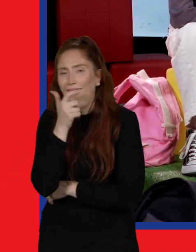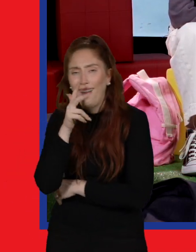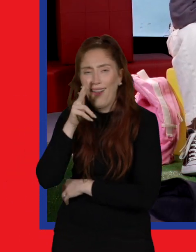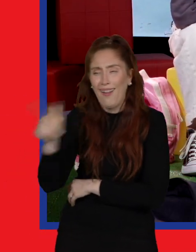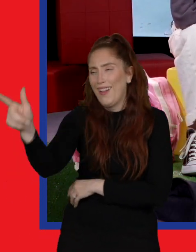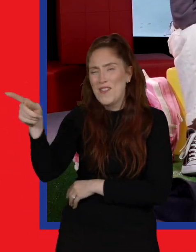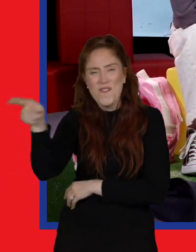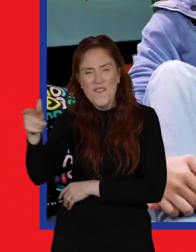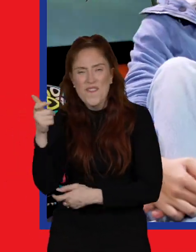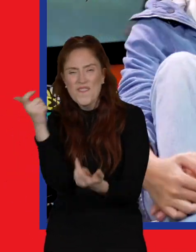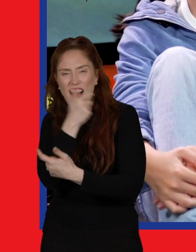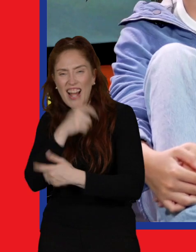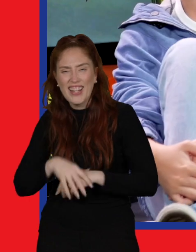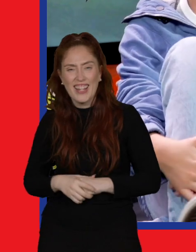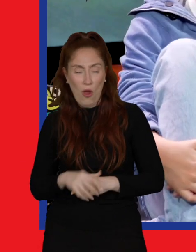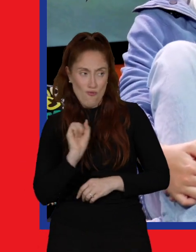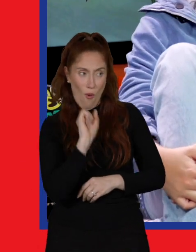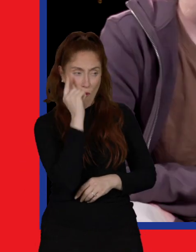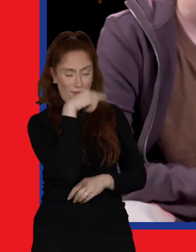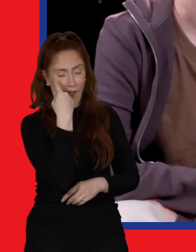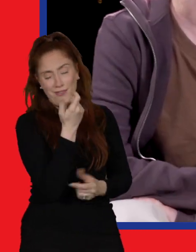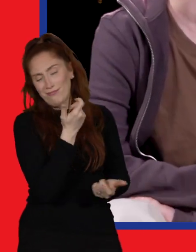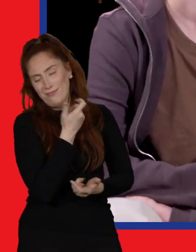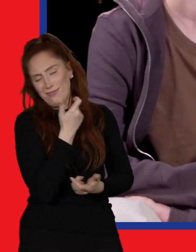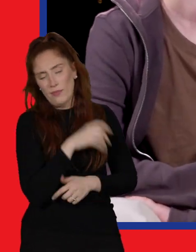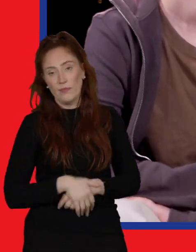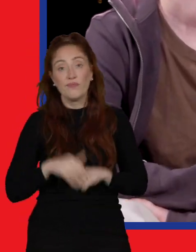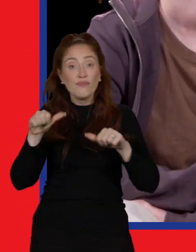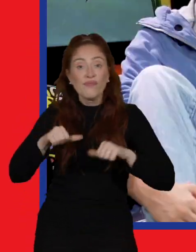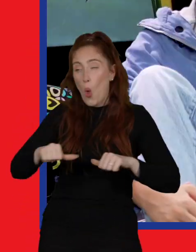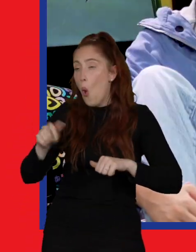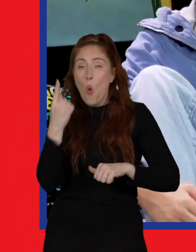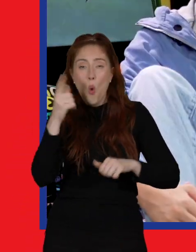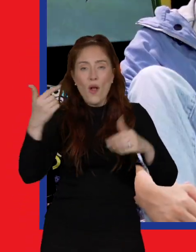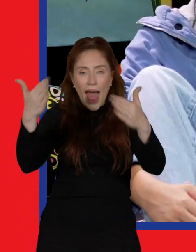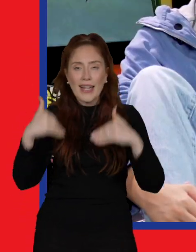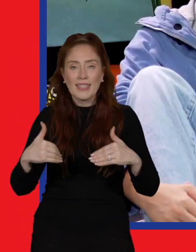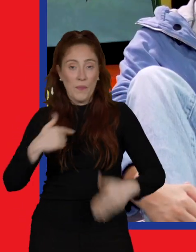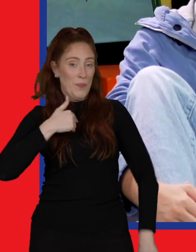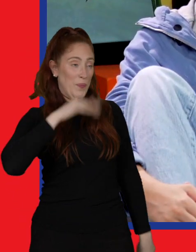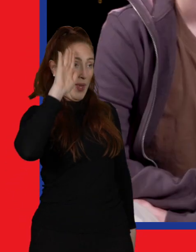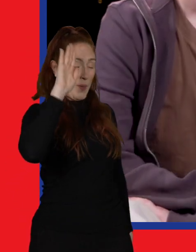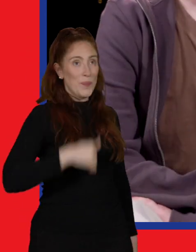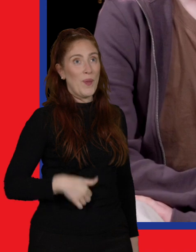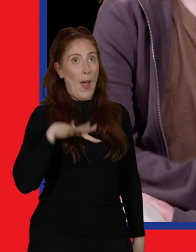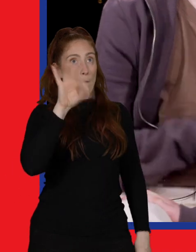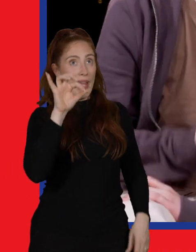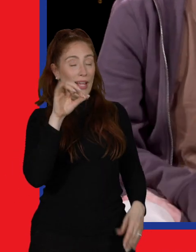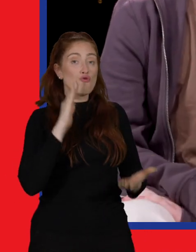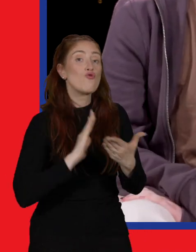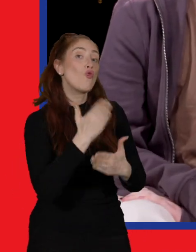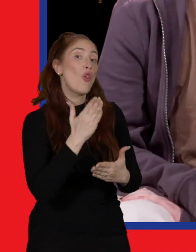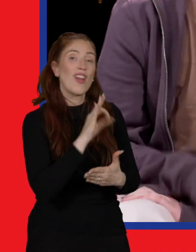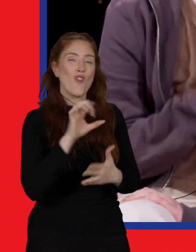Oh, that is funny as. You're so funny, Harry. You should have seen your face, Luca. Okay. Who's next? My turn.